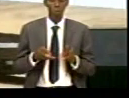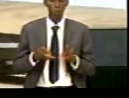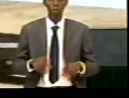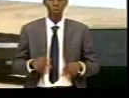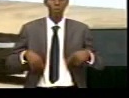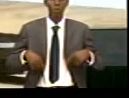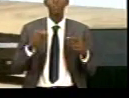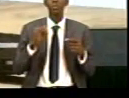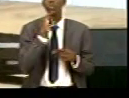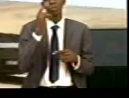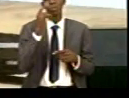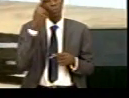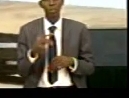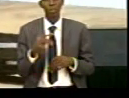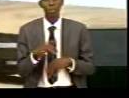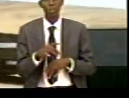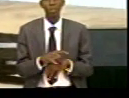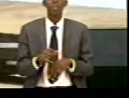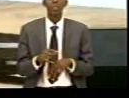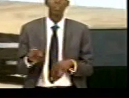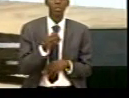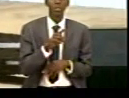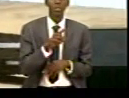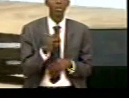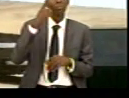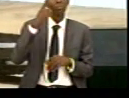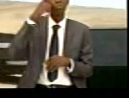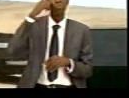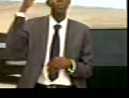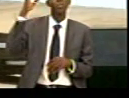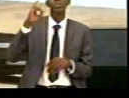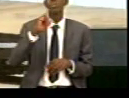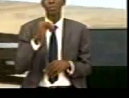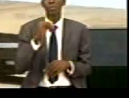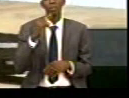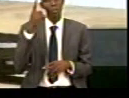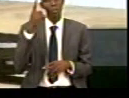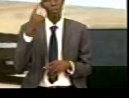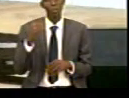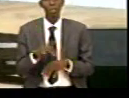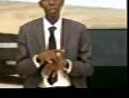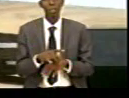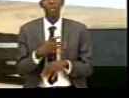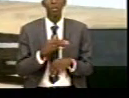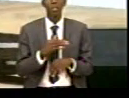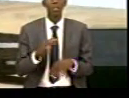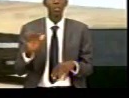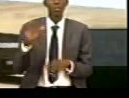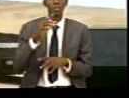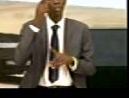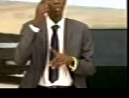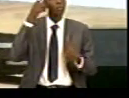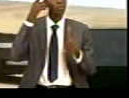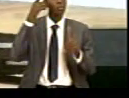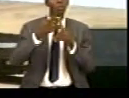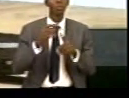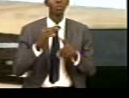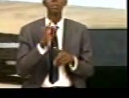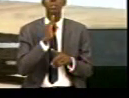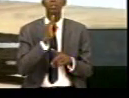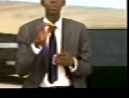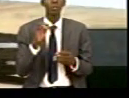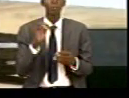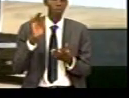the earth. Their aspiration is for the earth. And their goal is getting more of